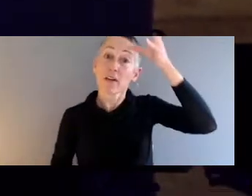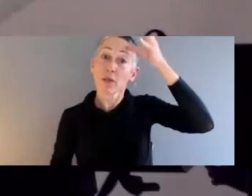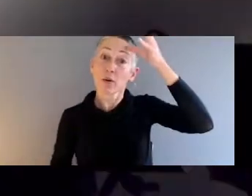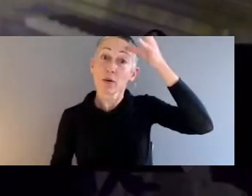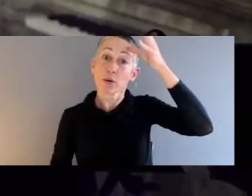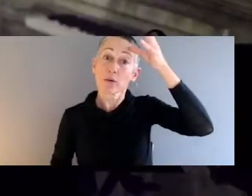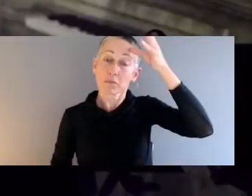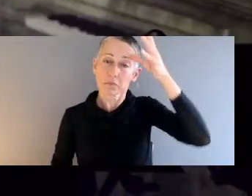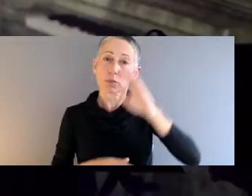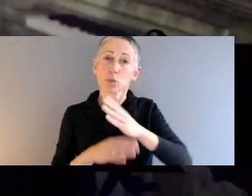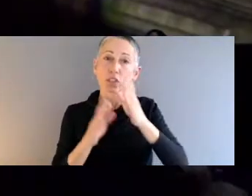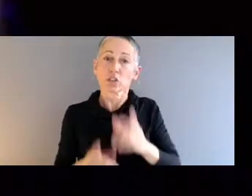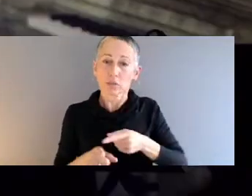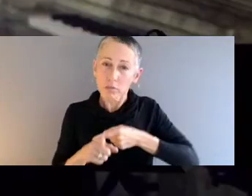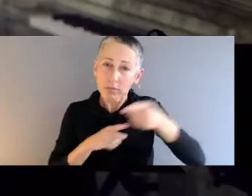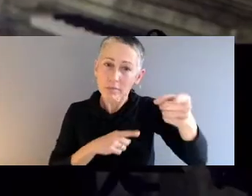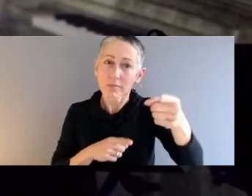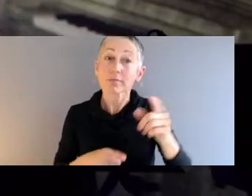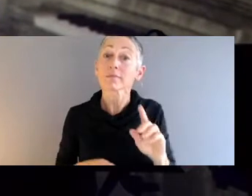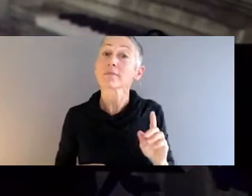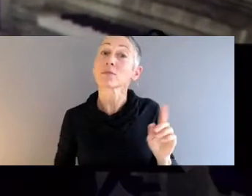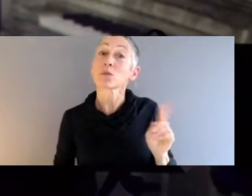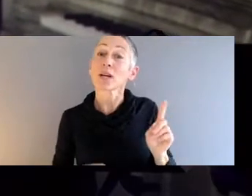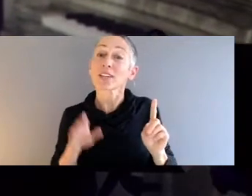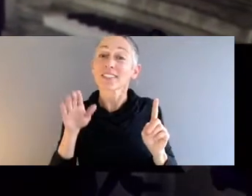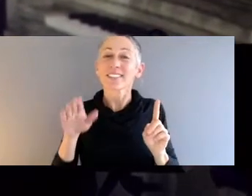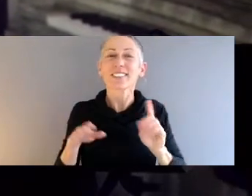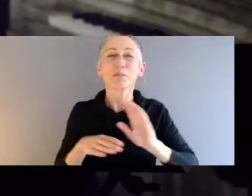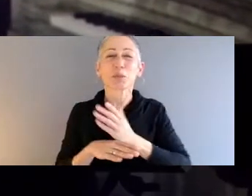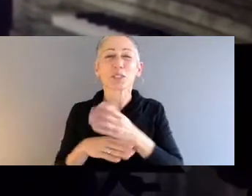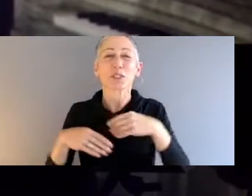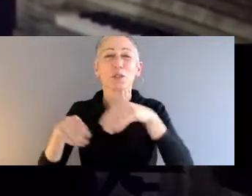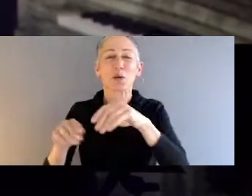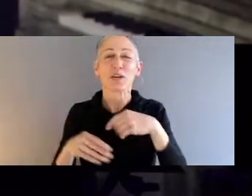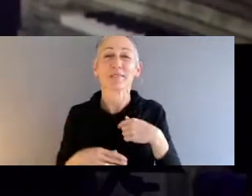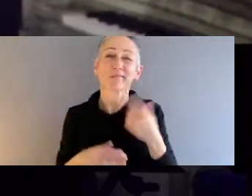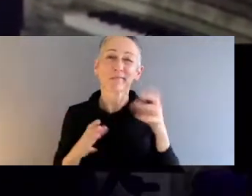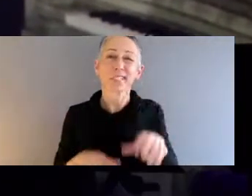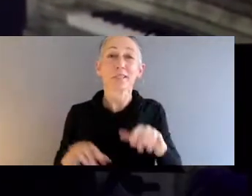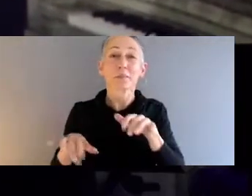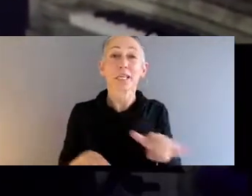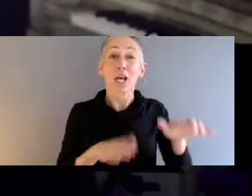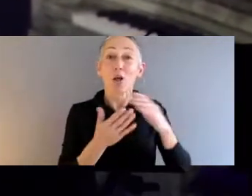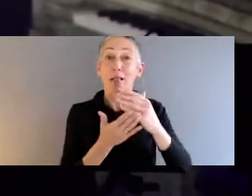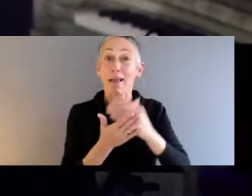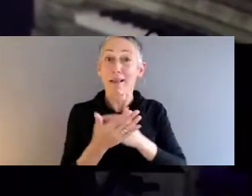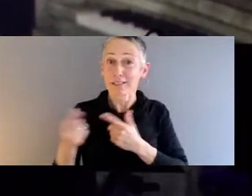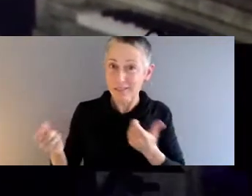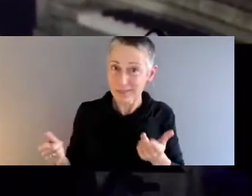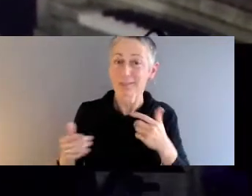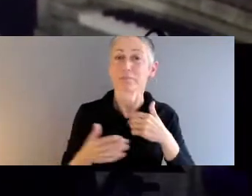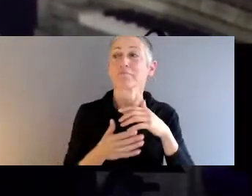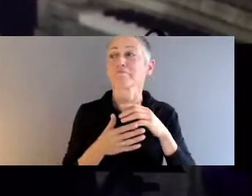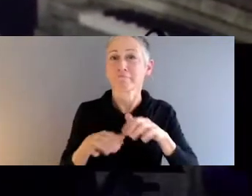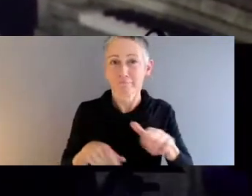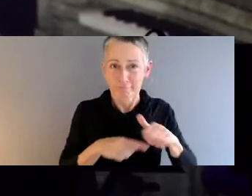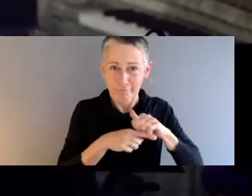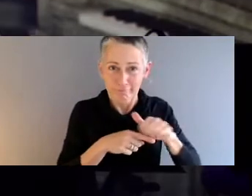and we owned a music store. I started taking piano lessons from my dad when I was 3 or 4 years